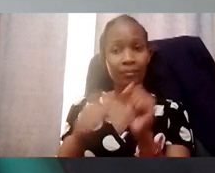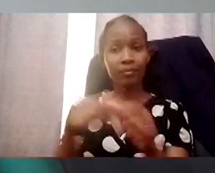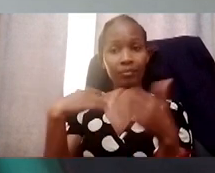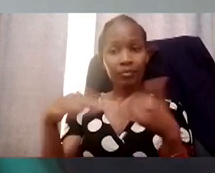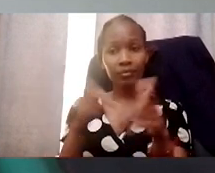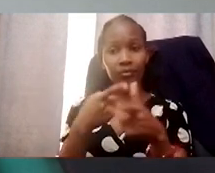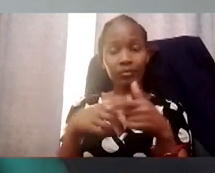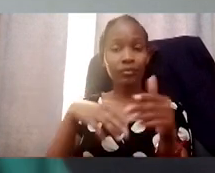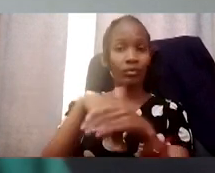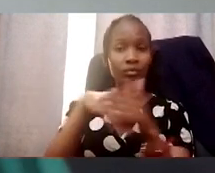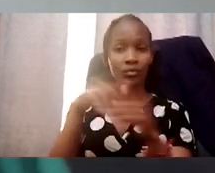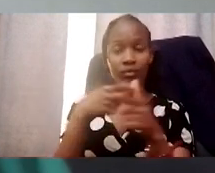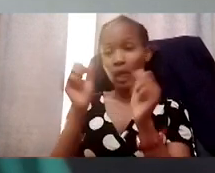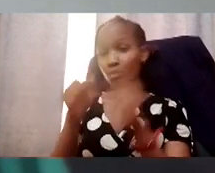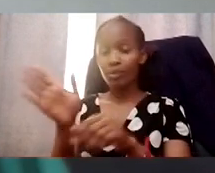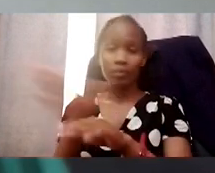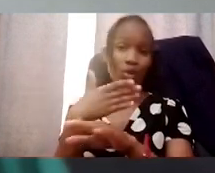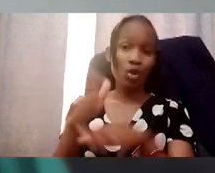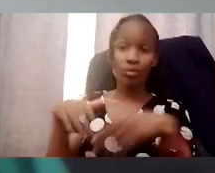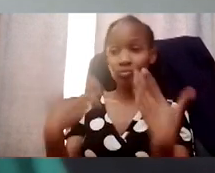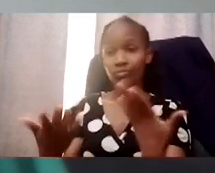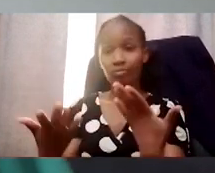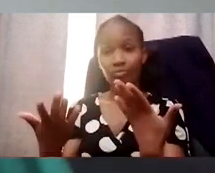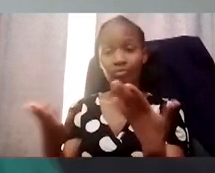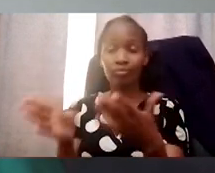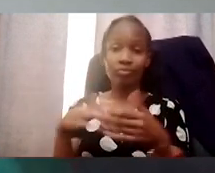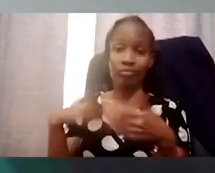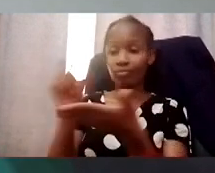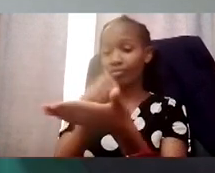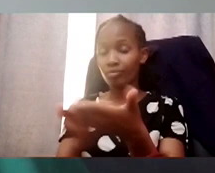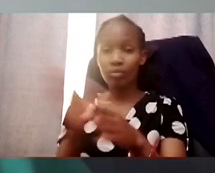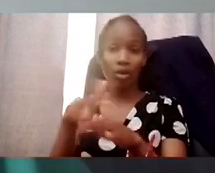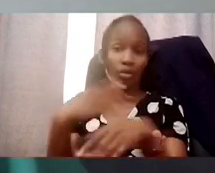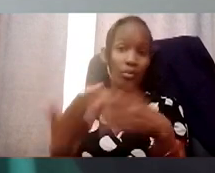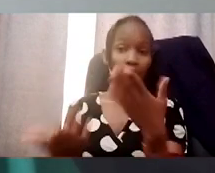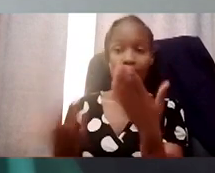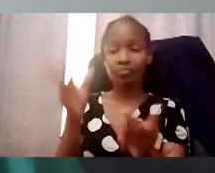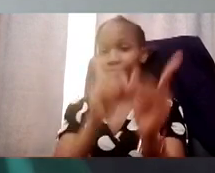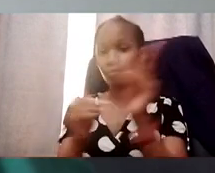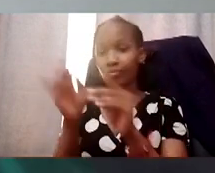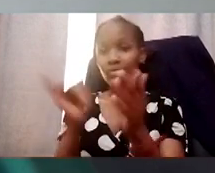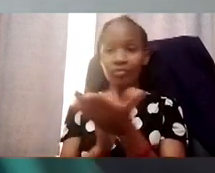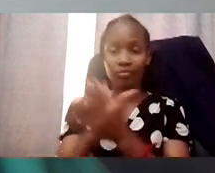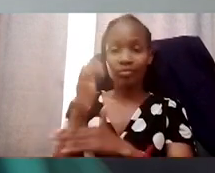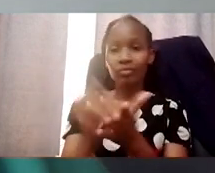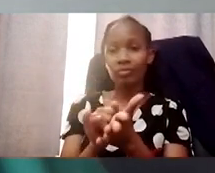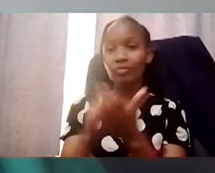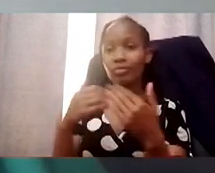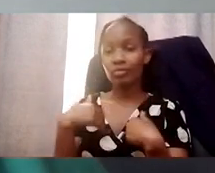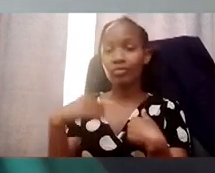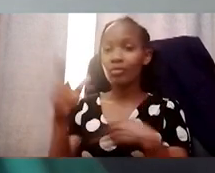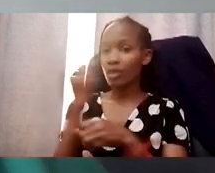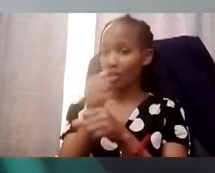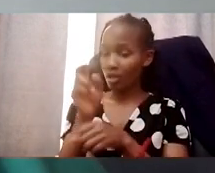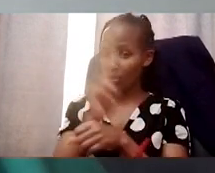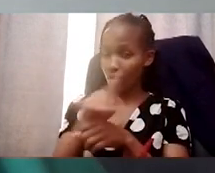sing, or maybe you can compose a song, or maybe you can dance, just to ensure that you are making very good use of your time, Chris.